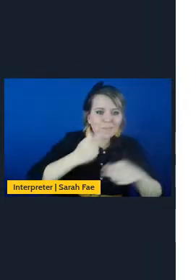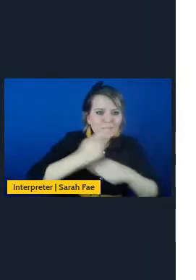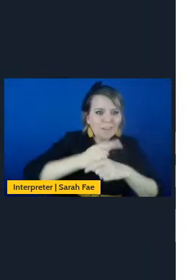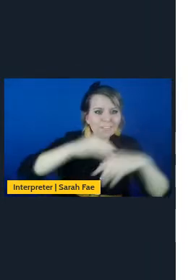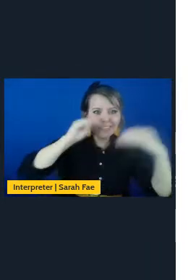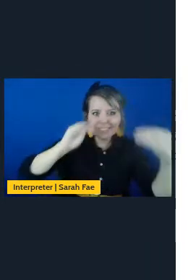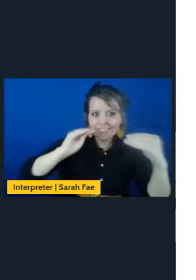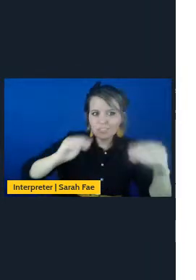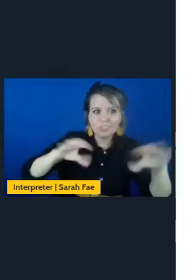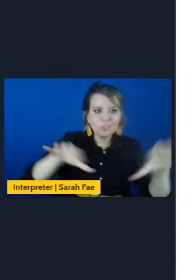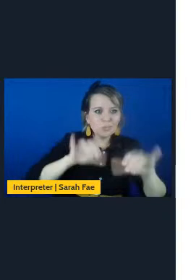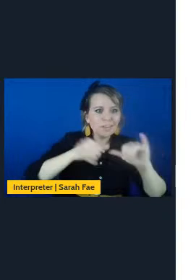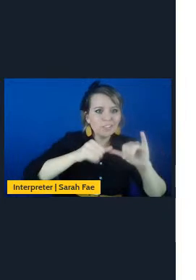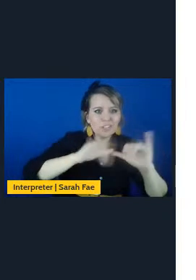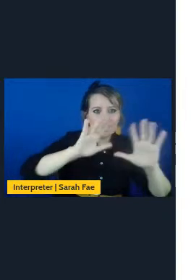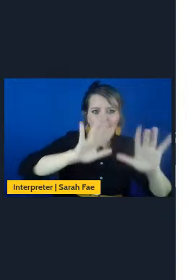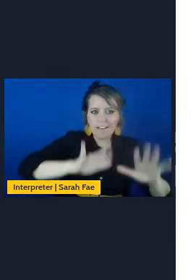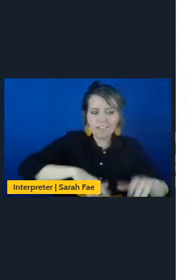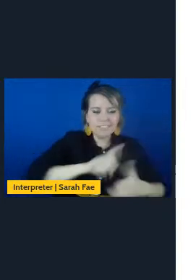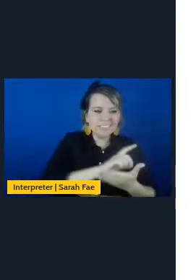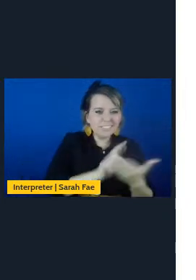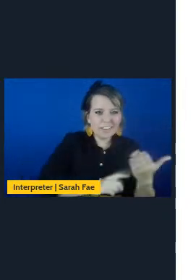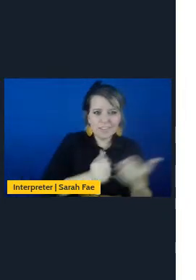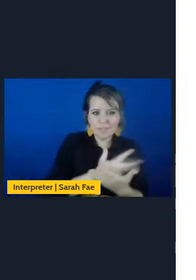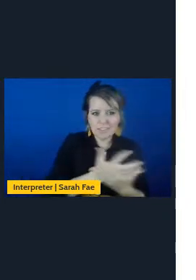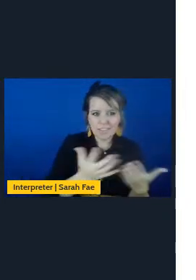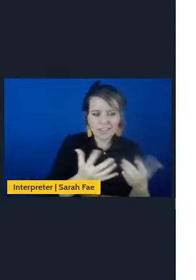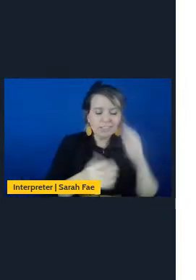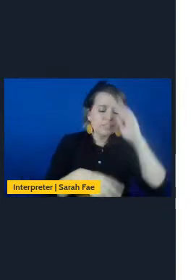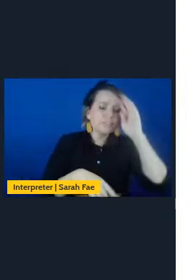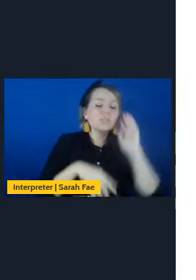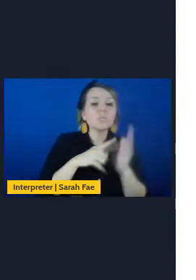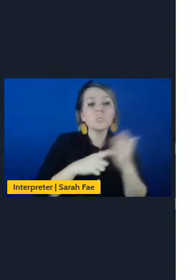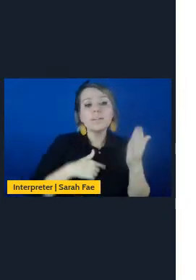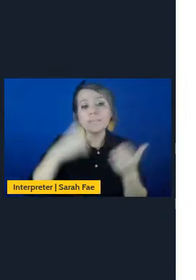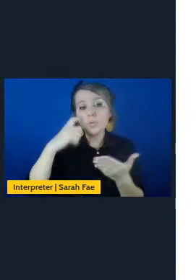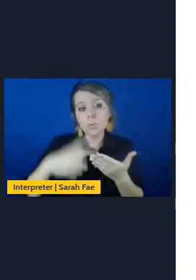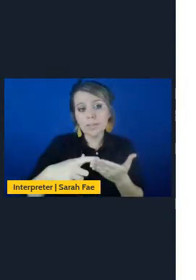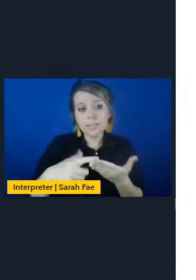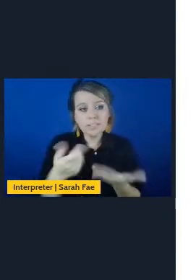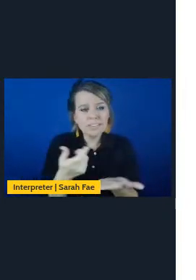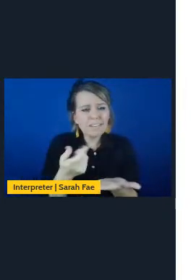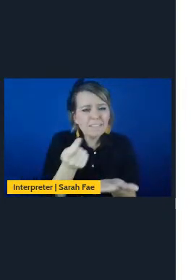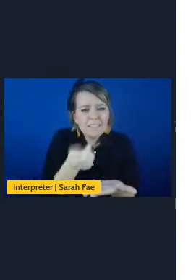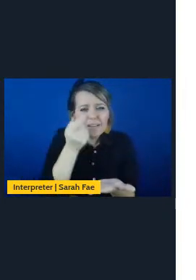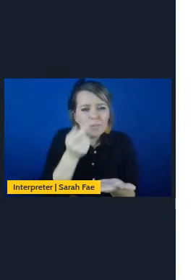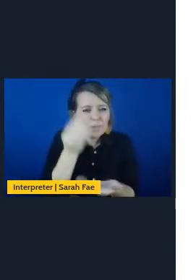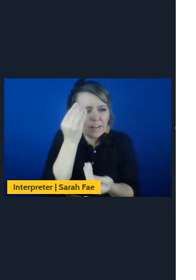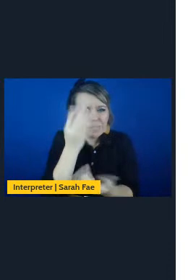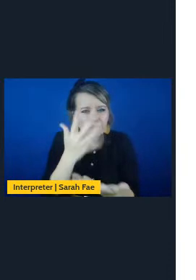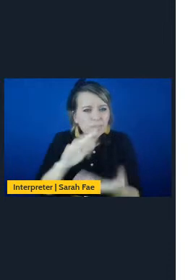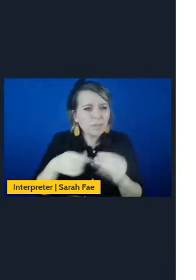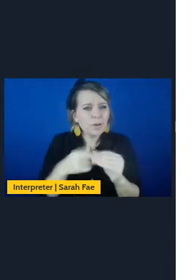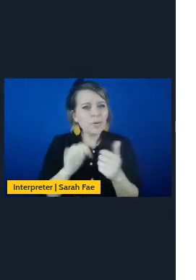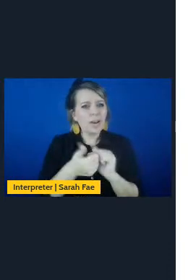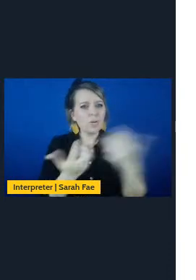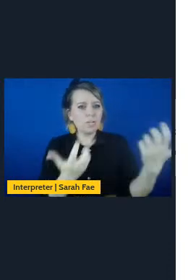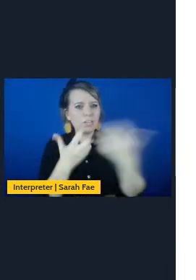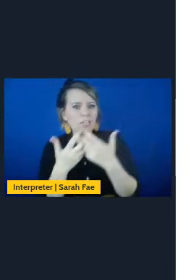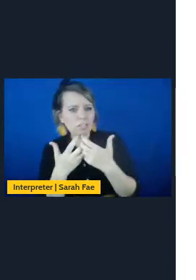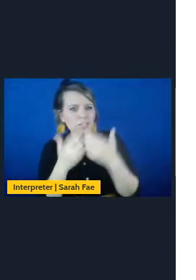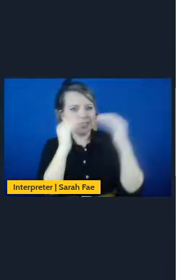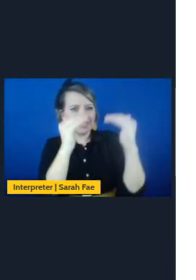doing those things. What I've noticed though is there is really little information about how to integrate those steps